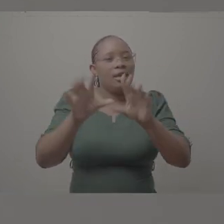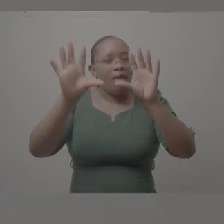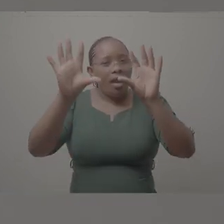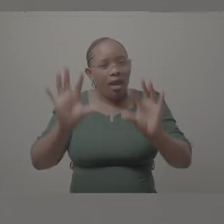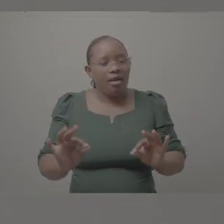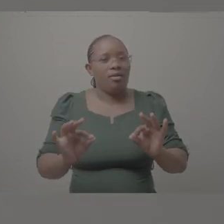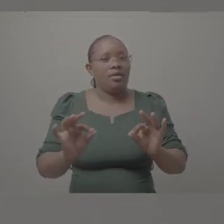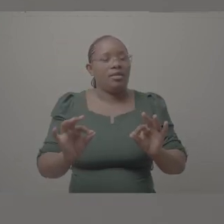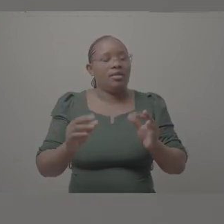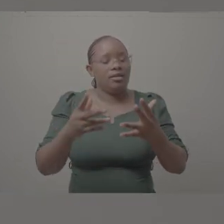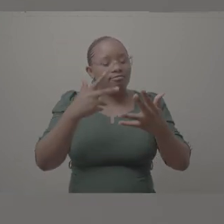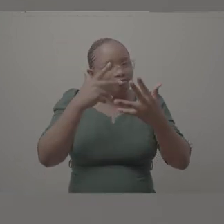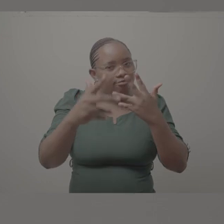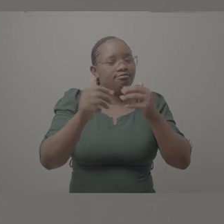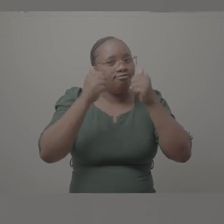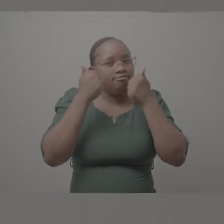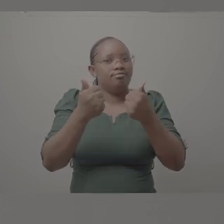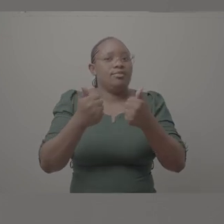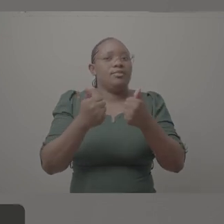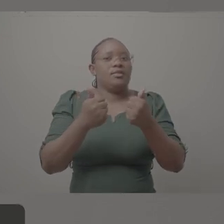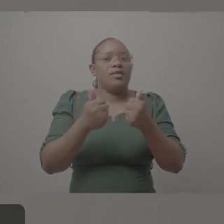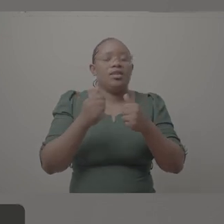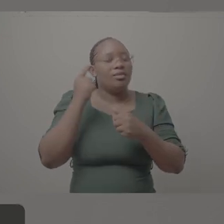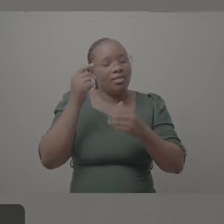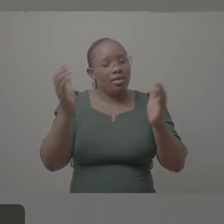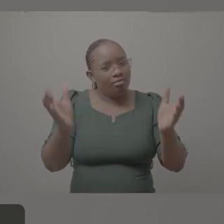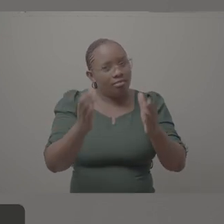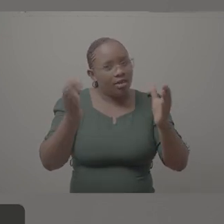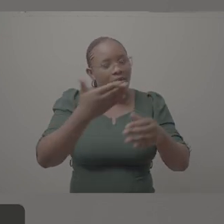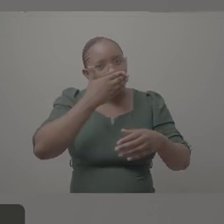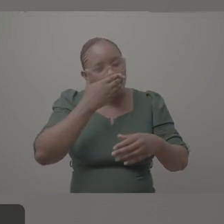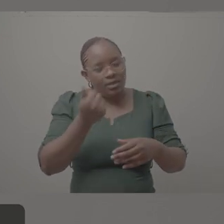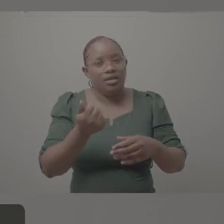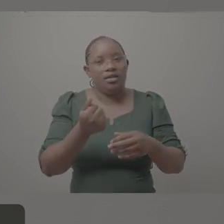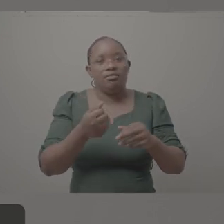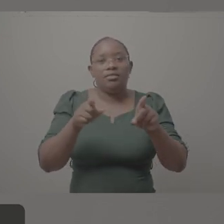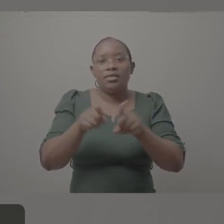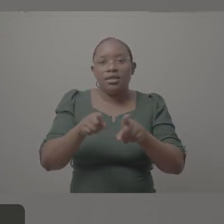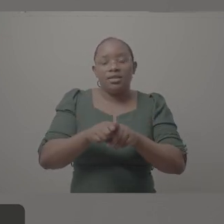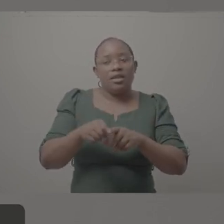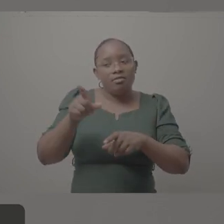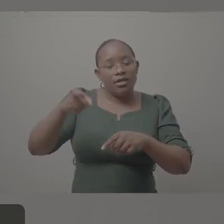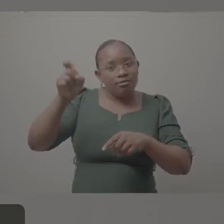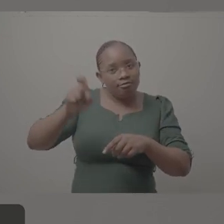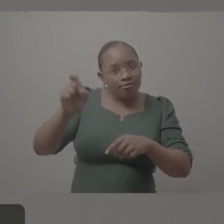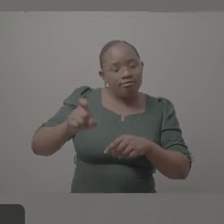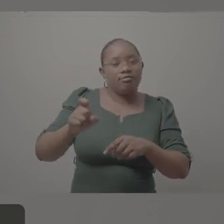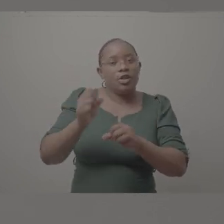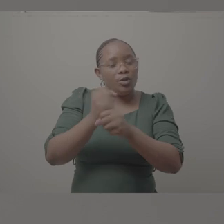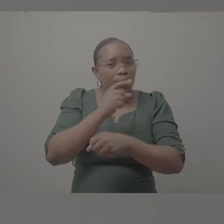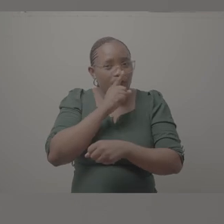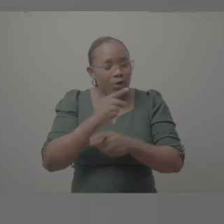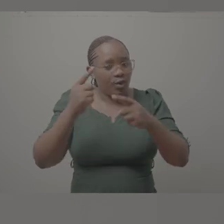for accountability when you are being checked by other people. So we are steering that, and PEs should ensure that that